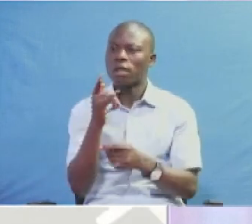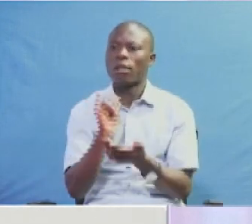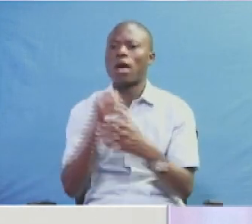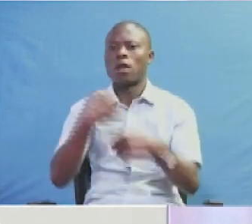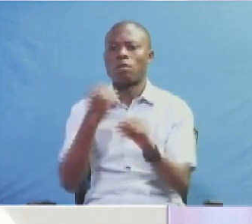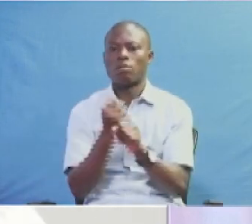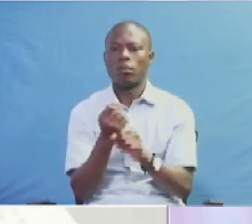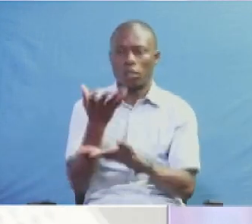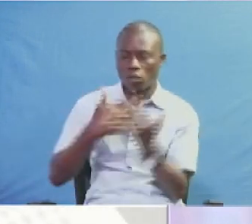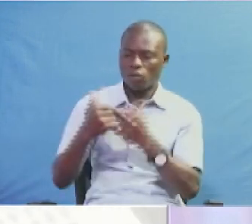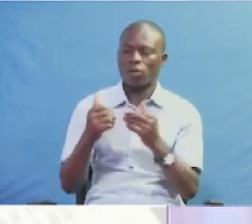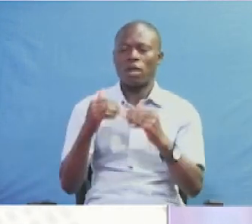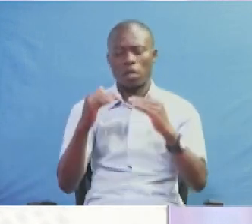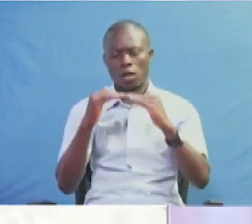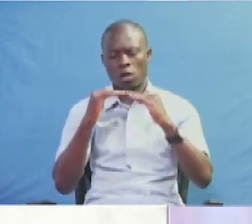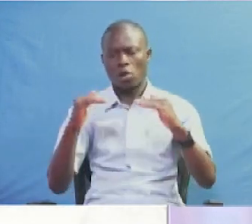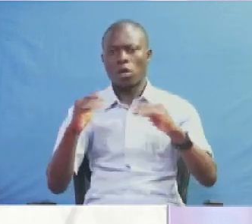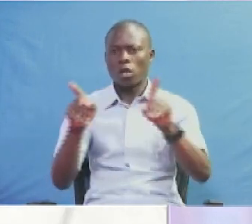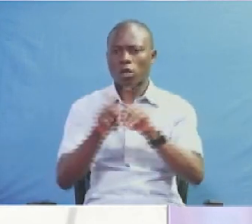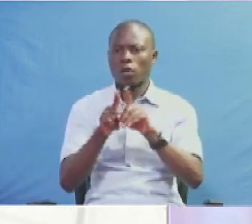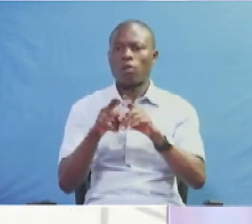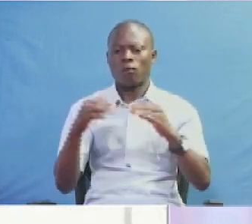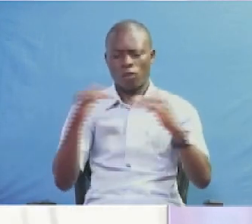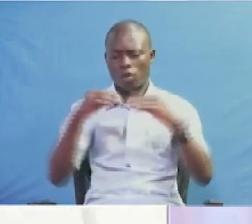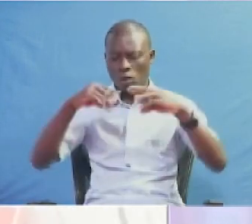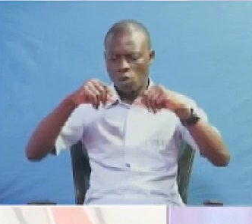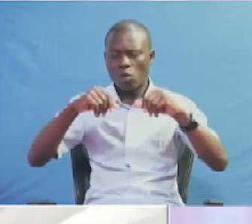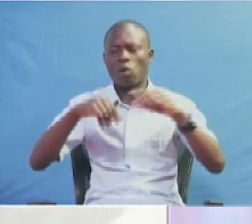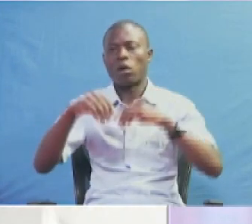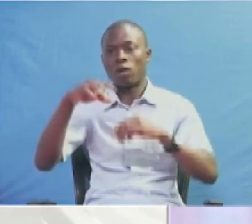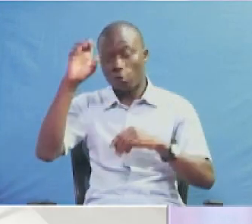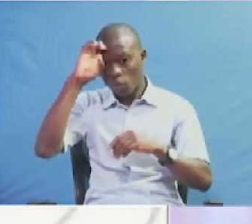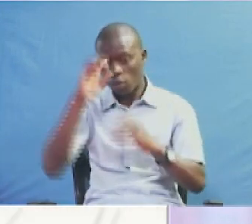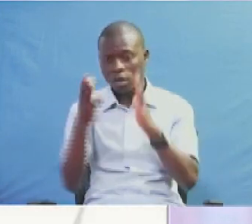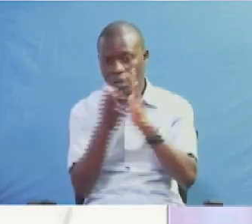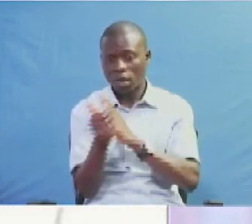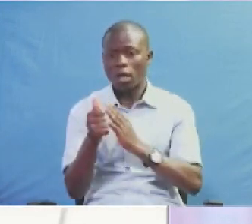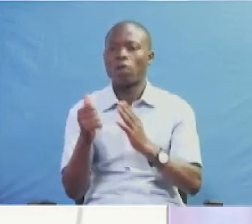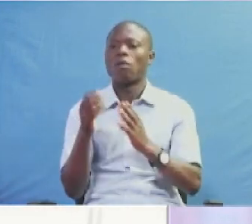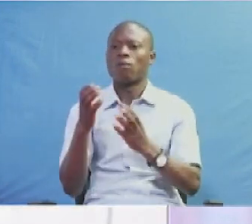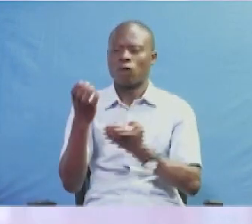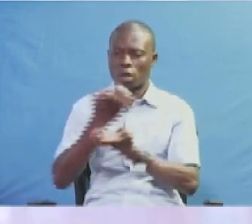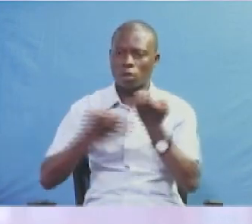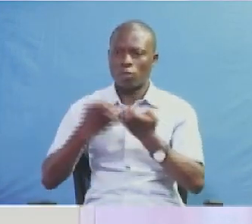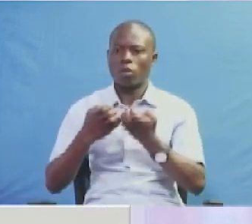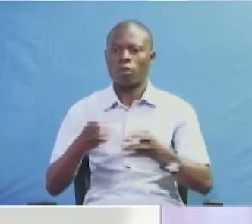to ensure equality in the quality of education to equip them with skills for economic productivity.